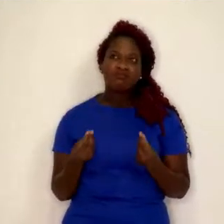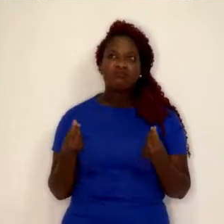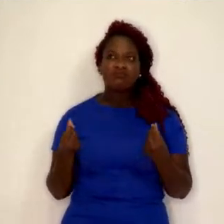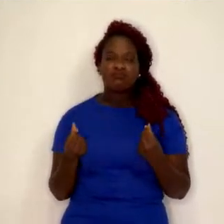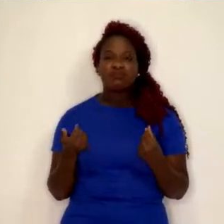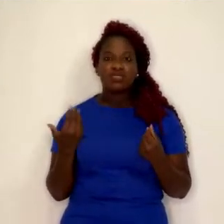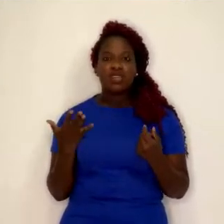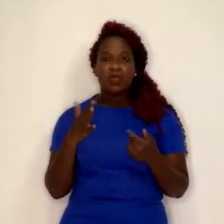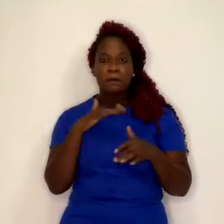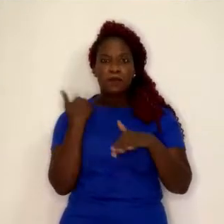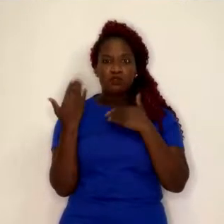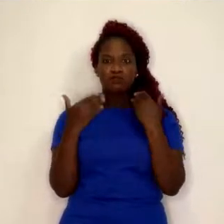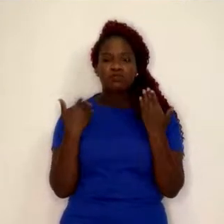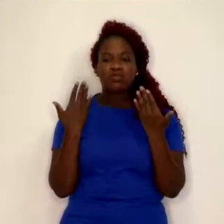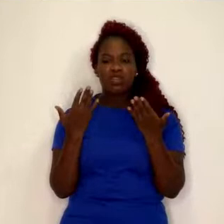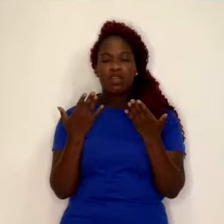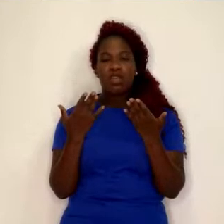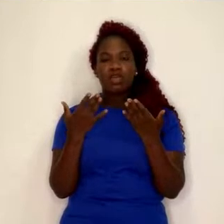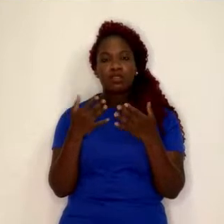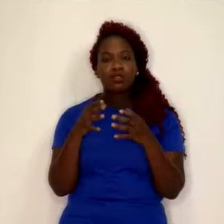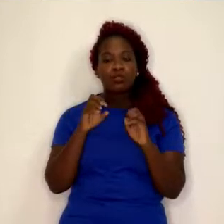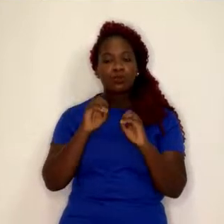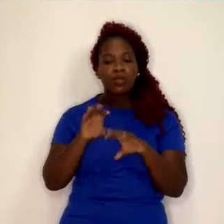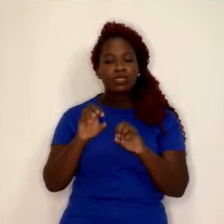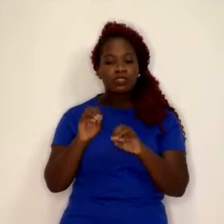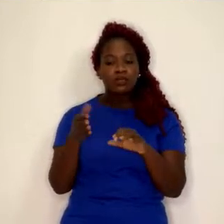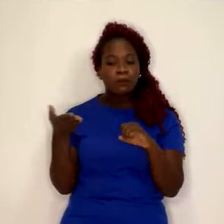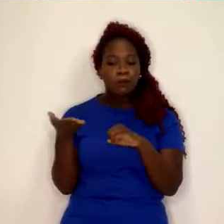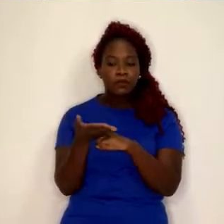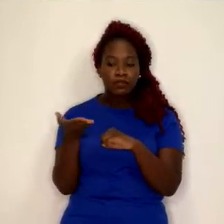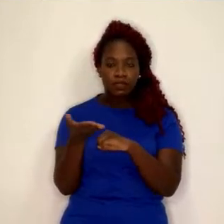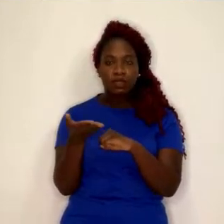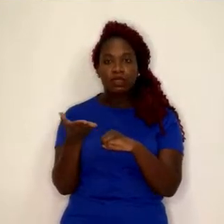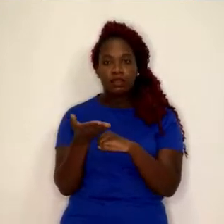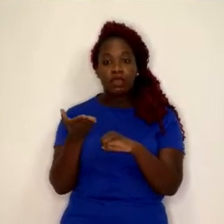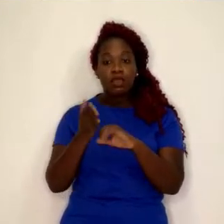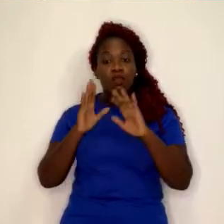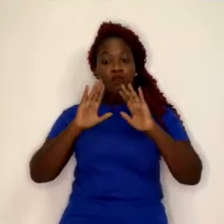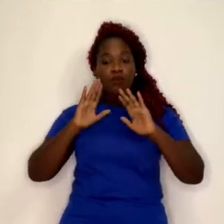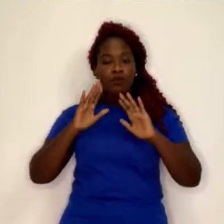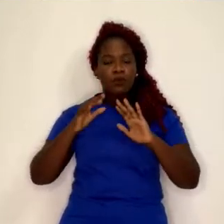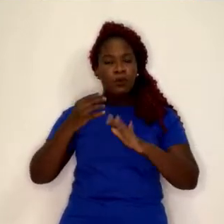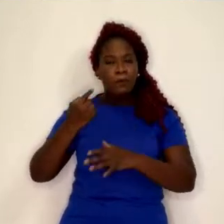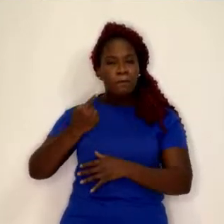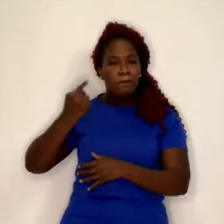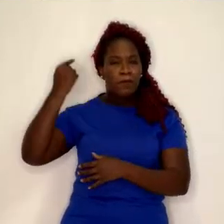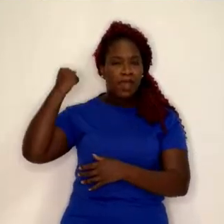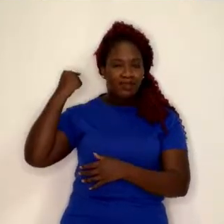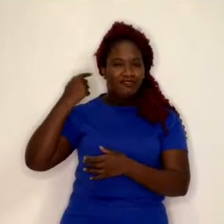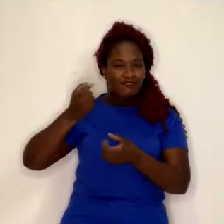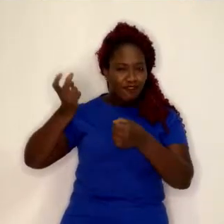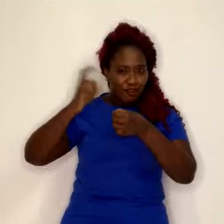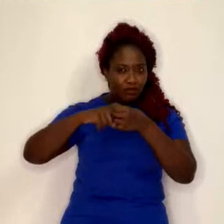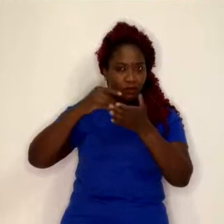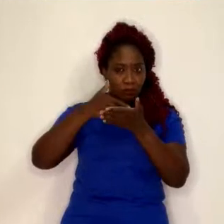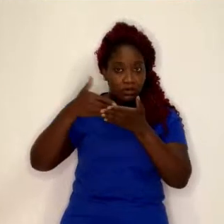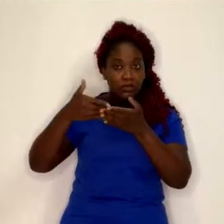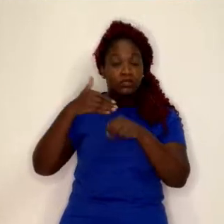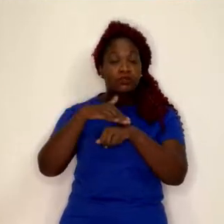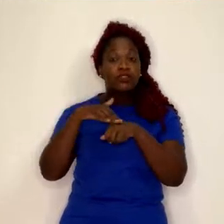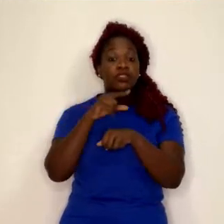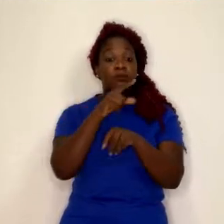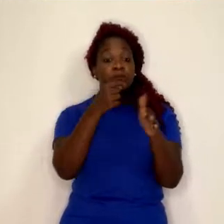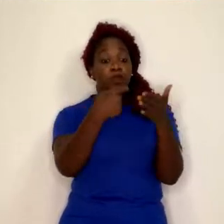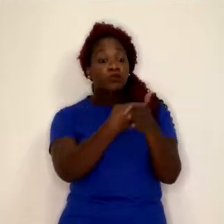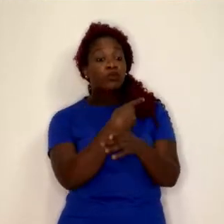science, we are going to wound education in deadly ways. Geared towards the beginning of